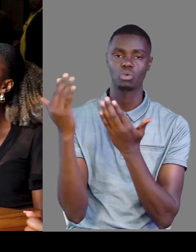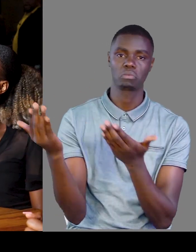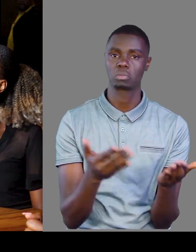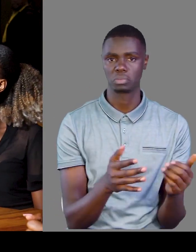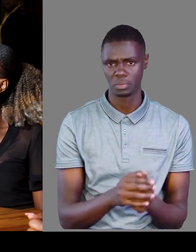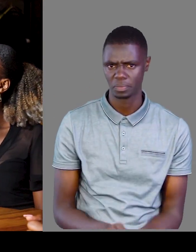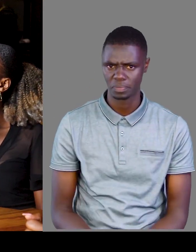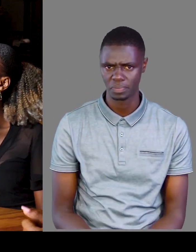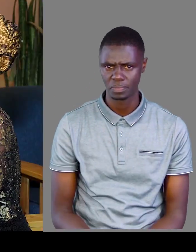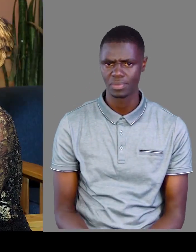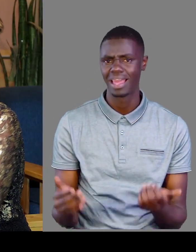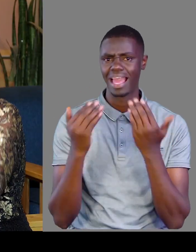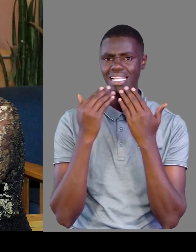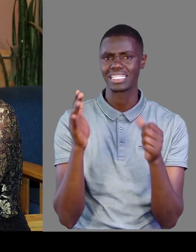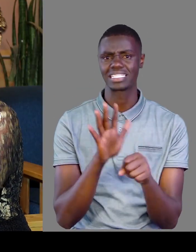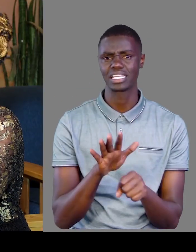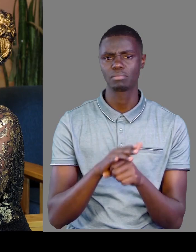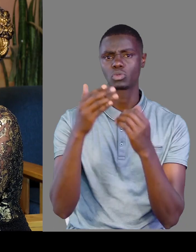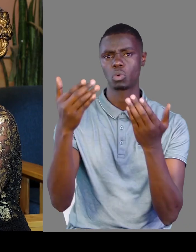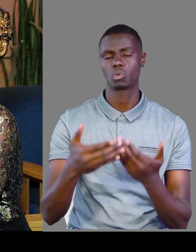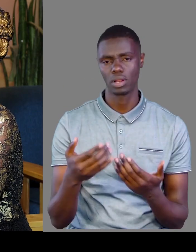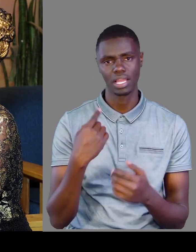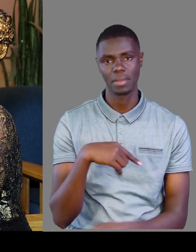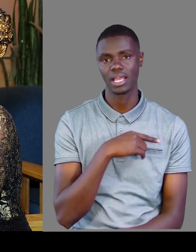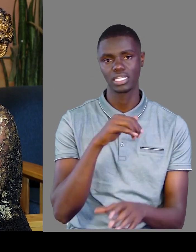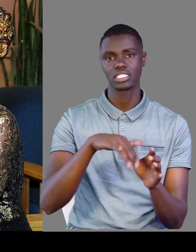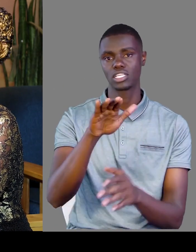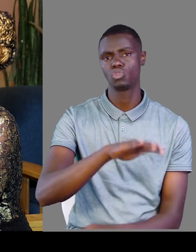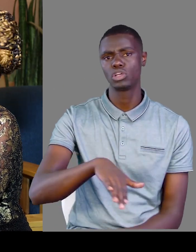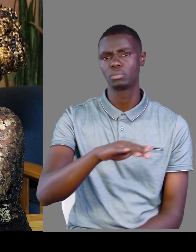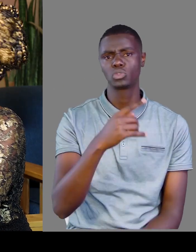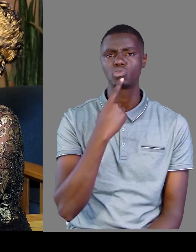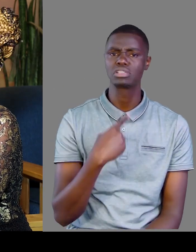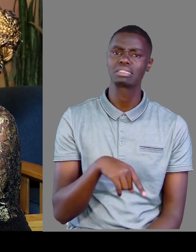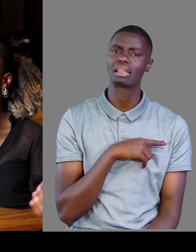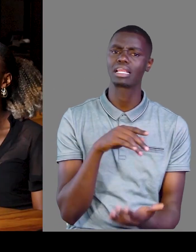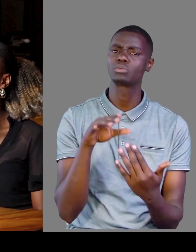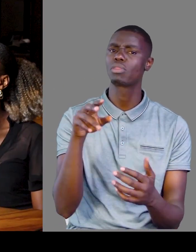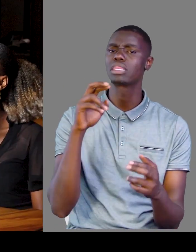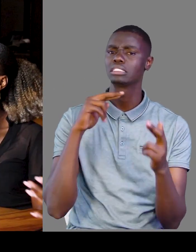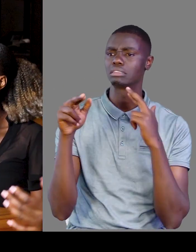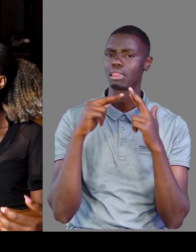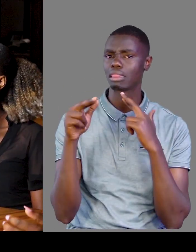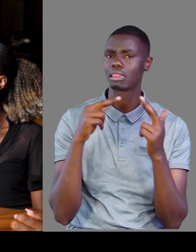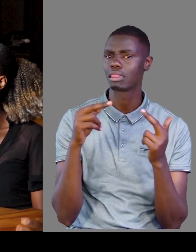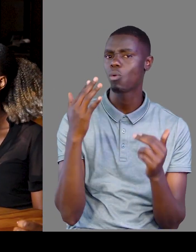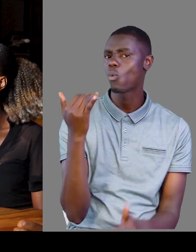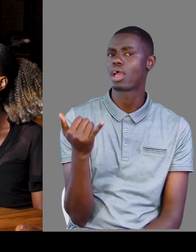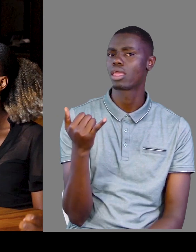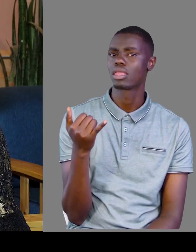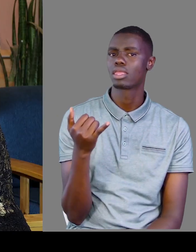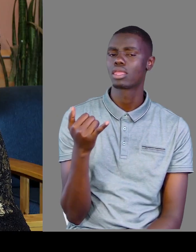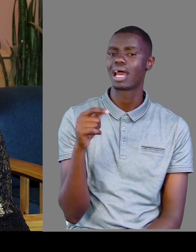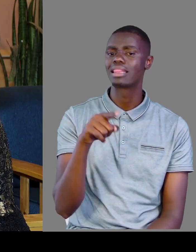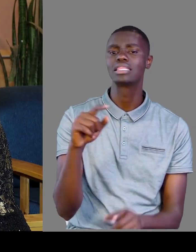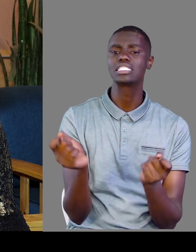Karibu sana kwa podcast yetu na asante sana kwa kutukaribisha kwa space yako. So tell us more why this restaurant and tell us